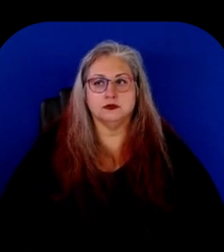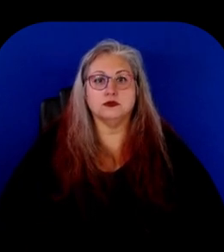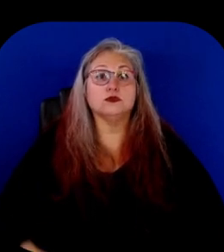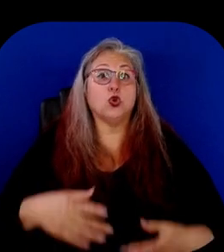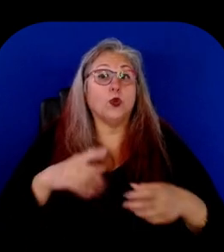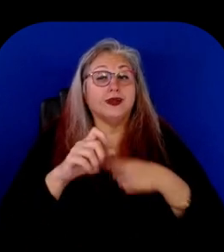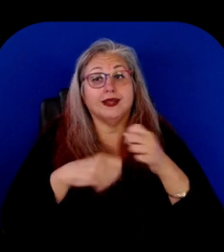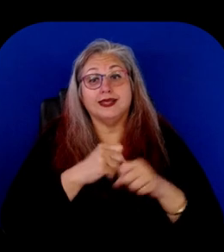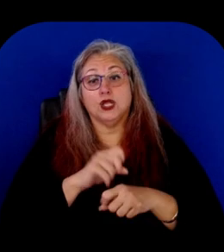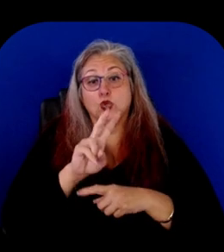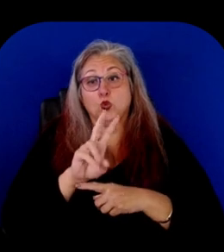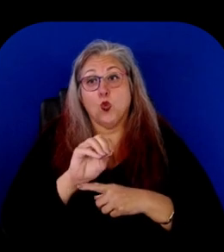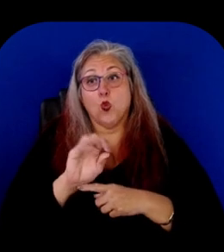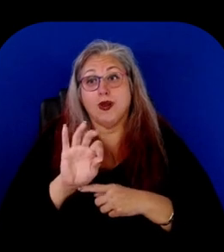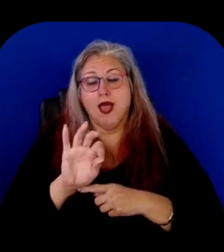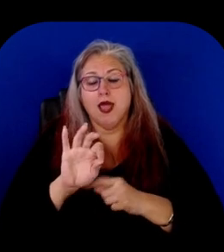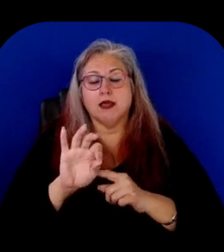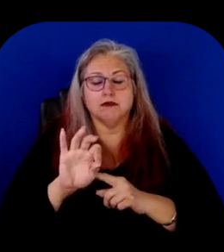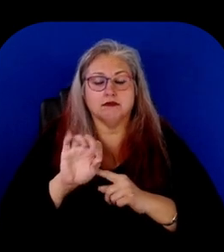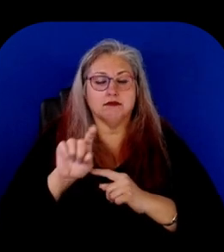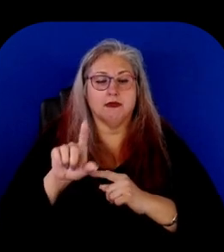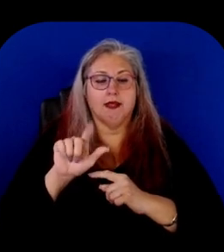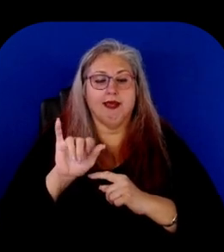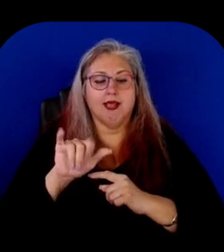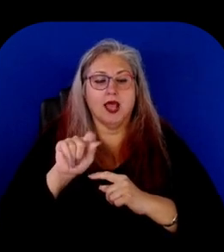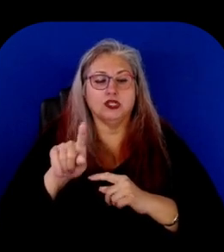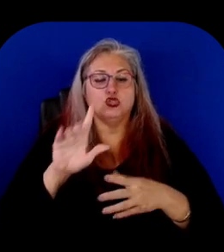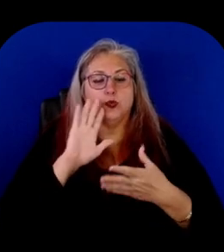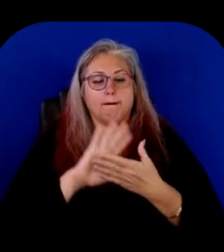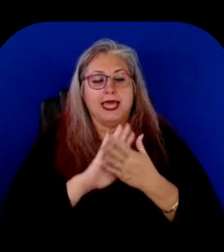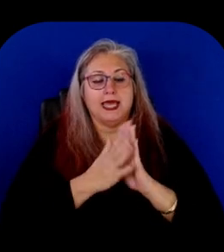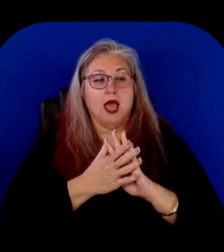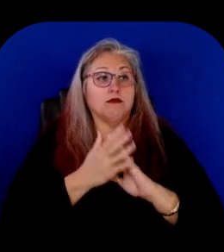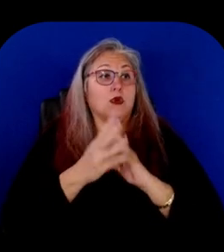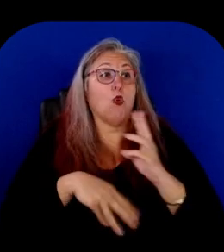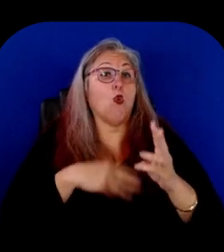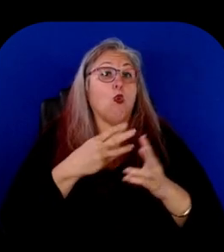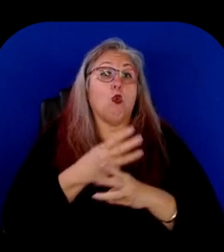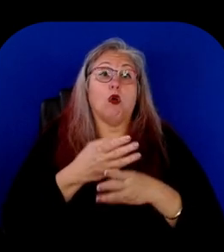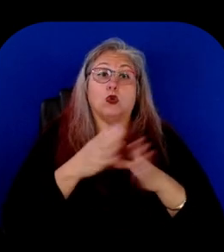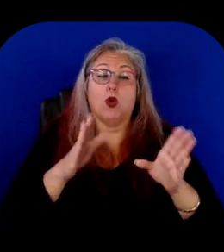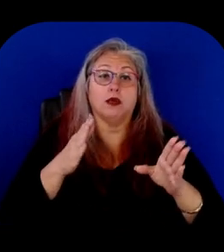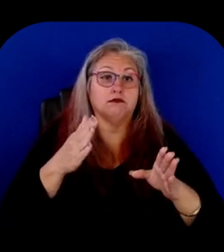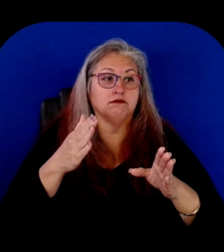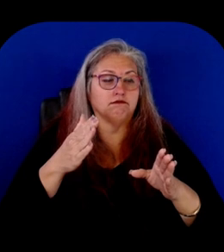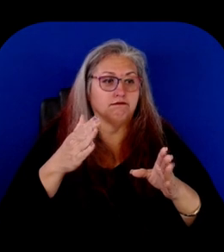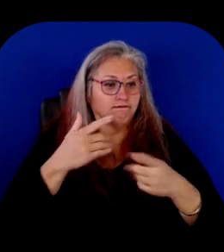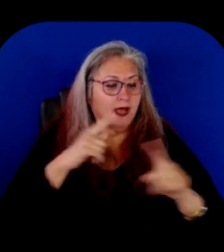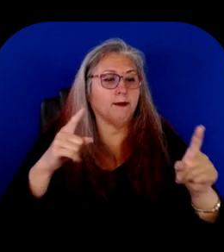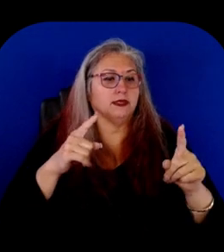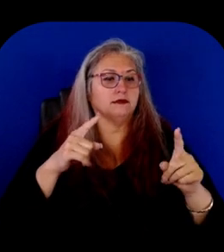in 2009, Leila became a worldwide known visual